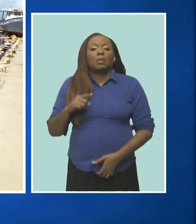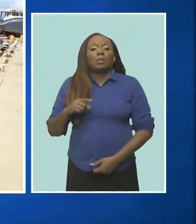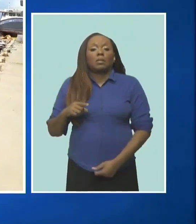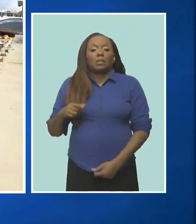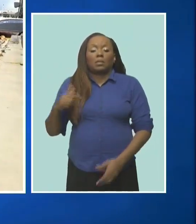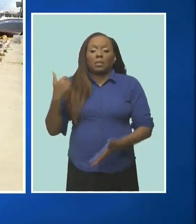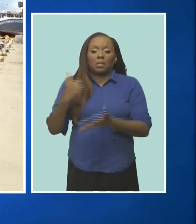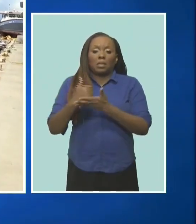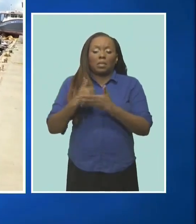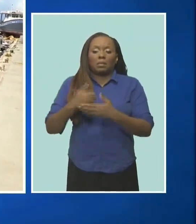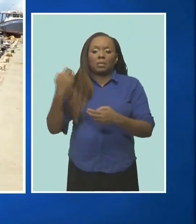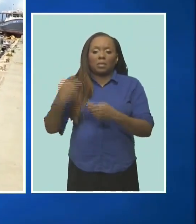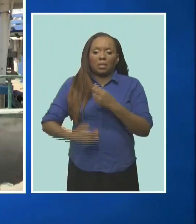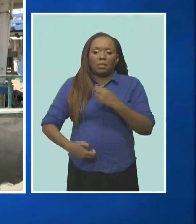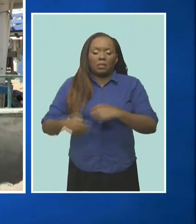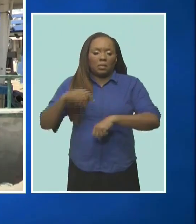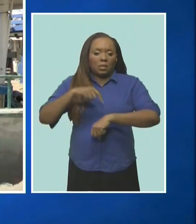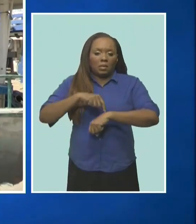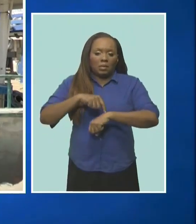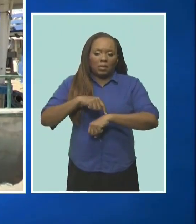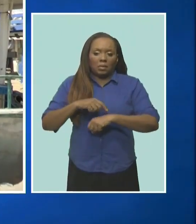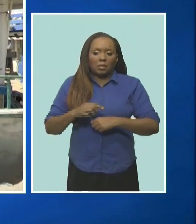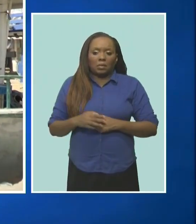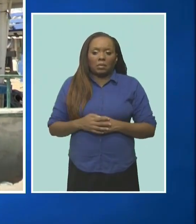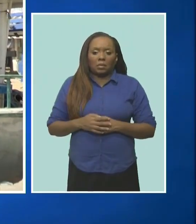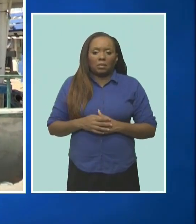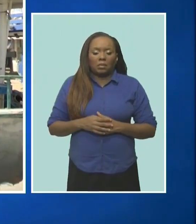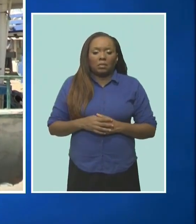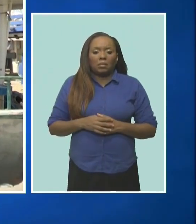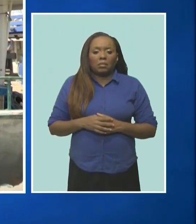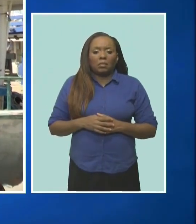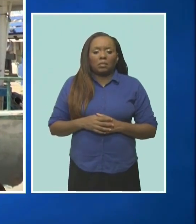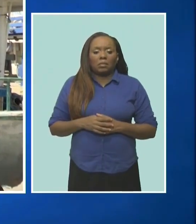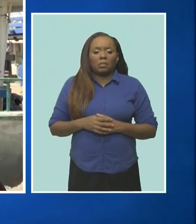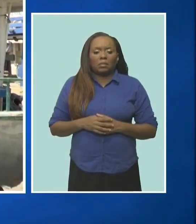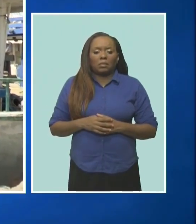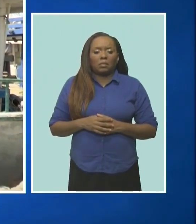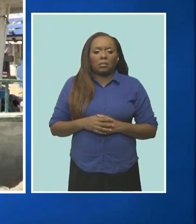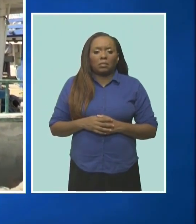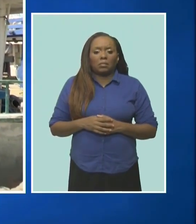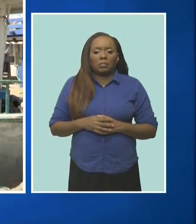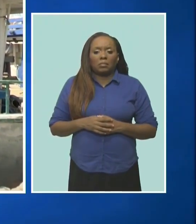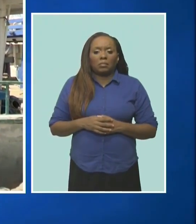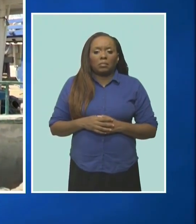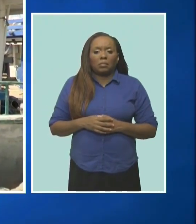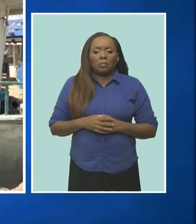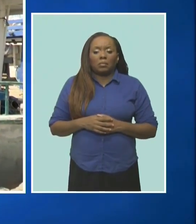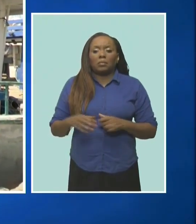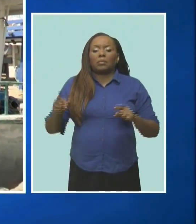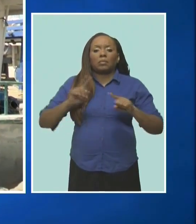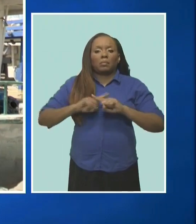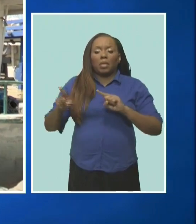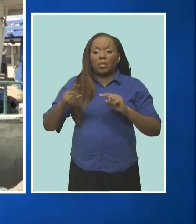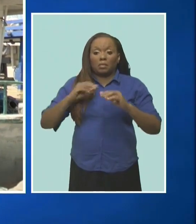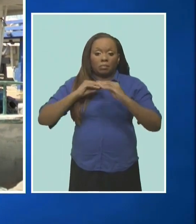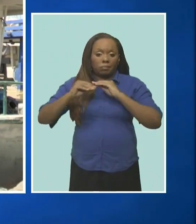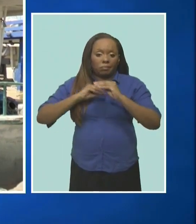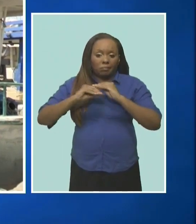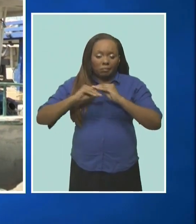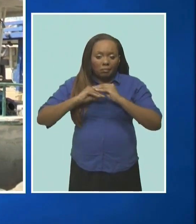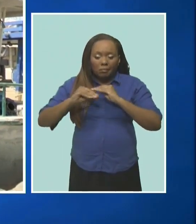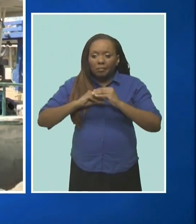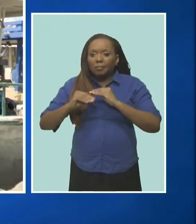But as it relates to the repairs or the ongoing repairs, We haven't